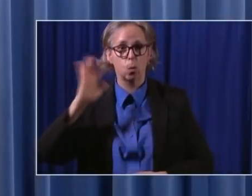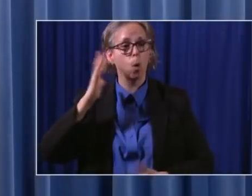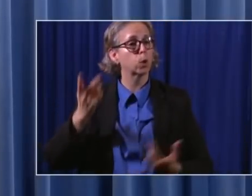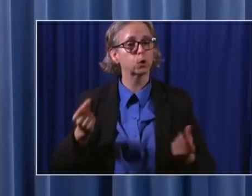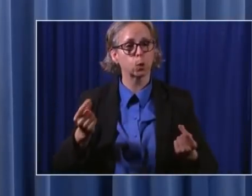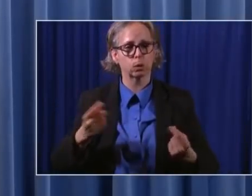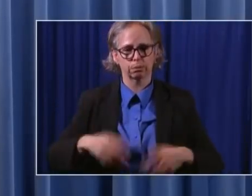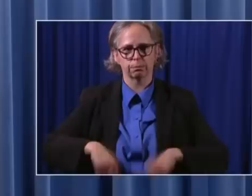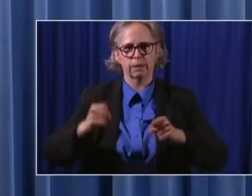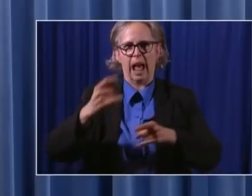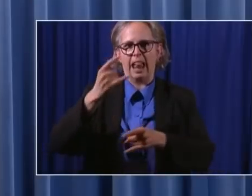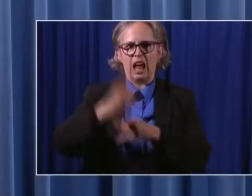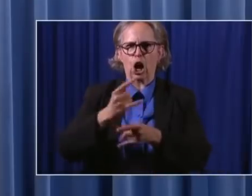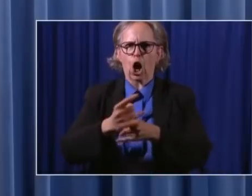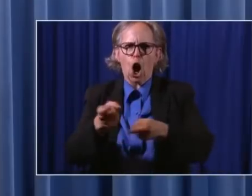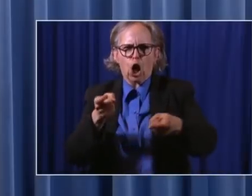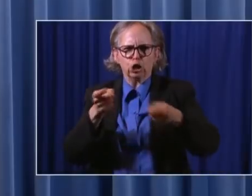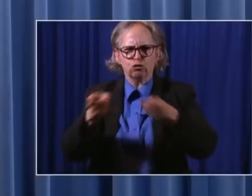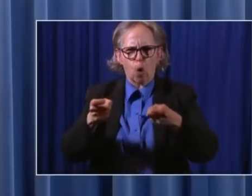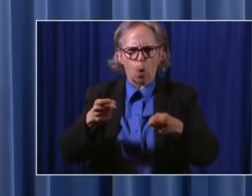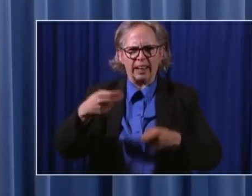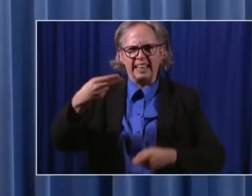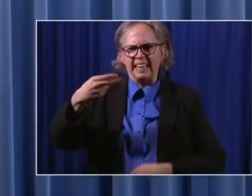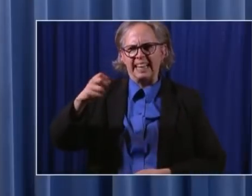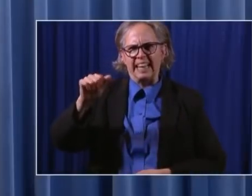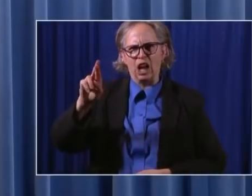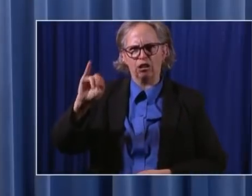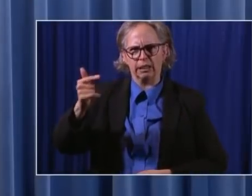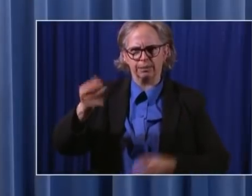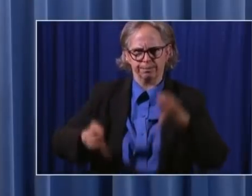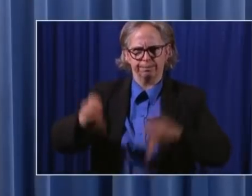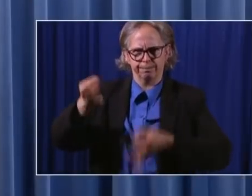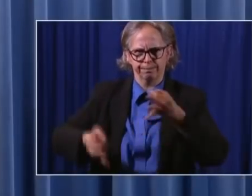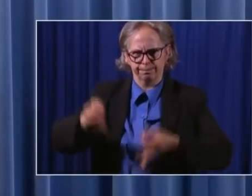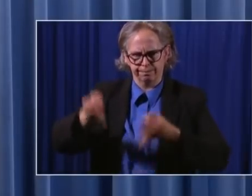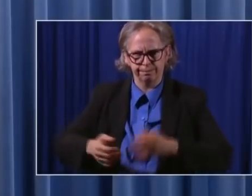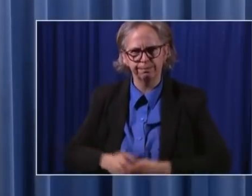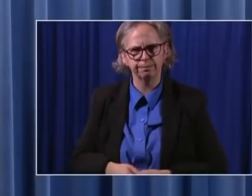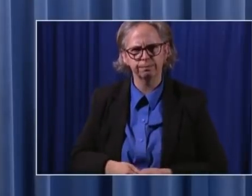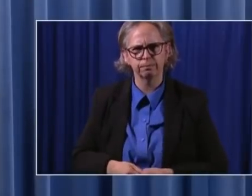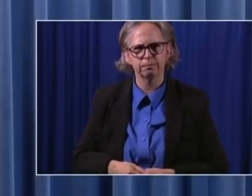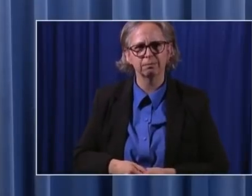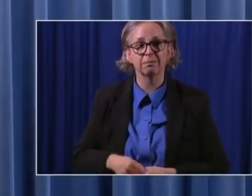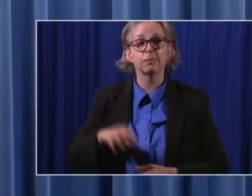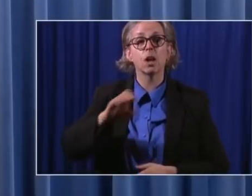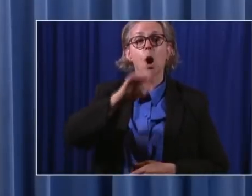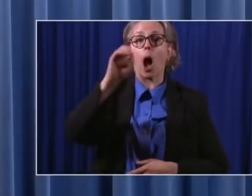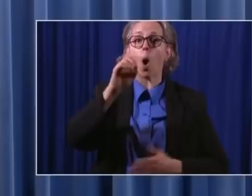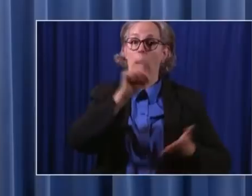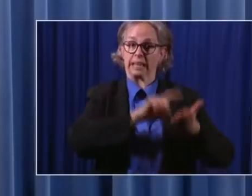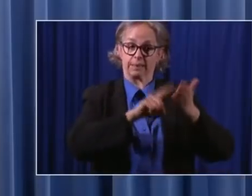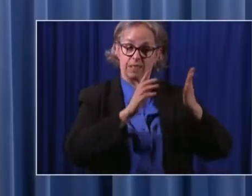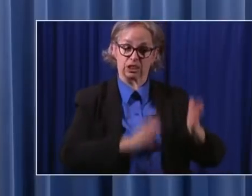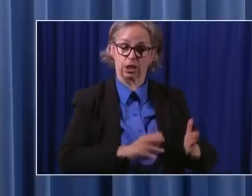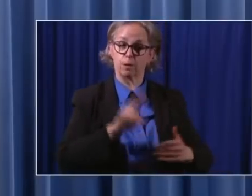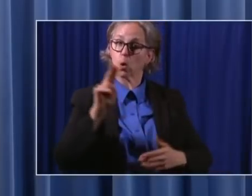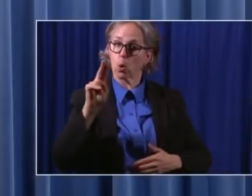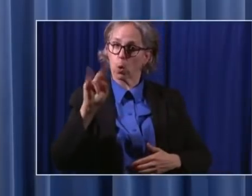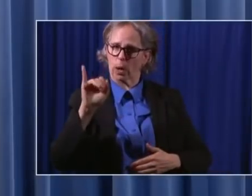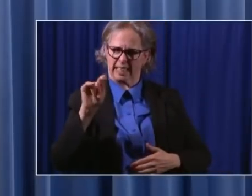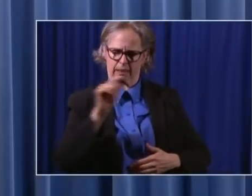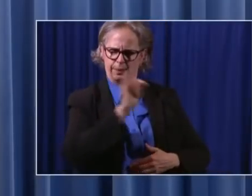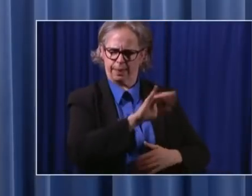The Ohio Investigative Unit is a unit that normally focuses on